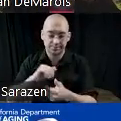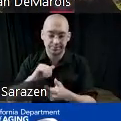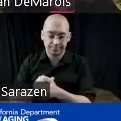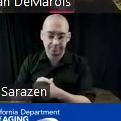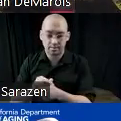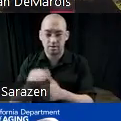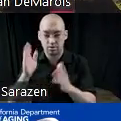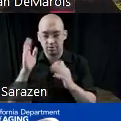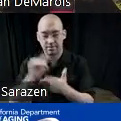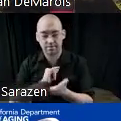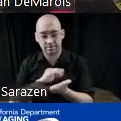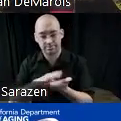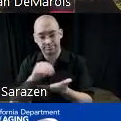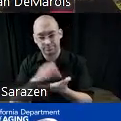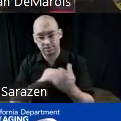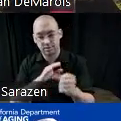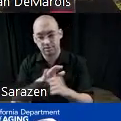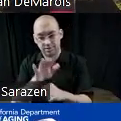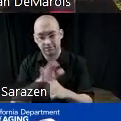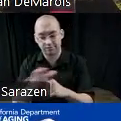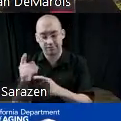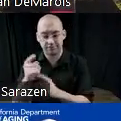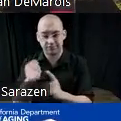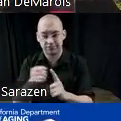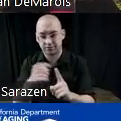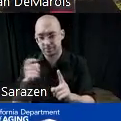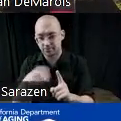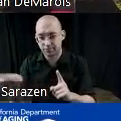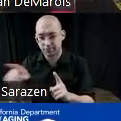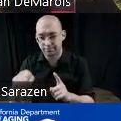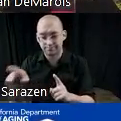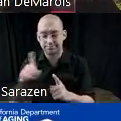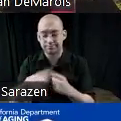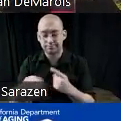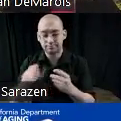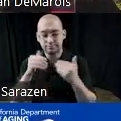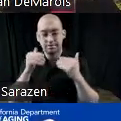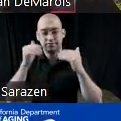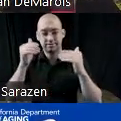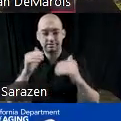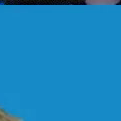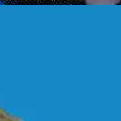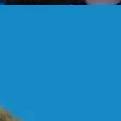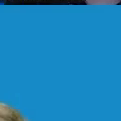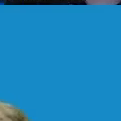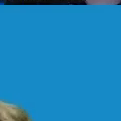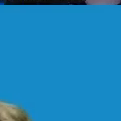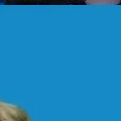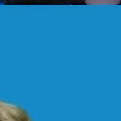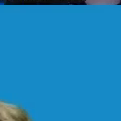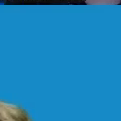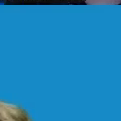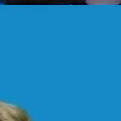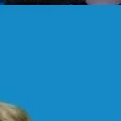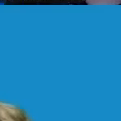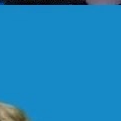have learned enough from her to continue advancing our efforts. So Catherine, her leadership, dedication,